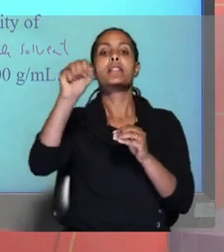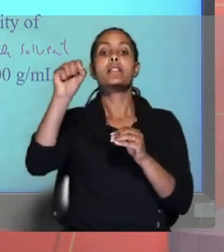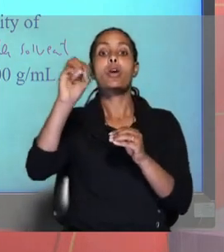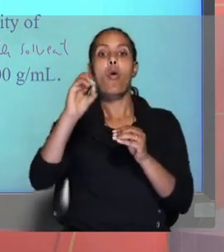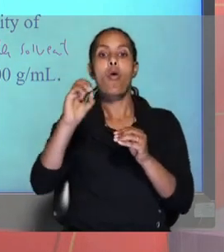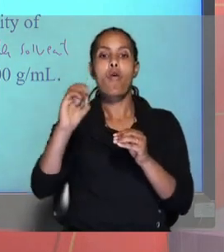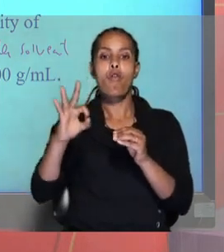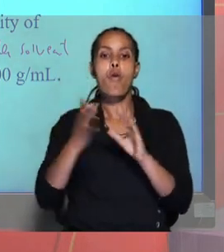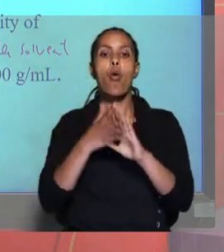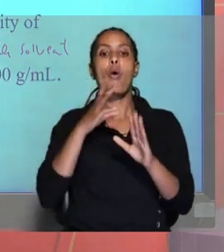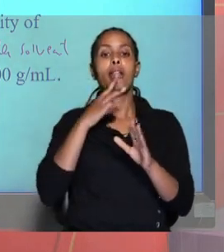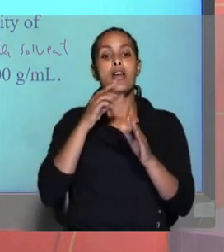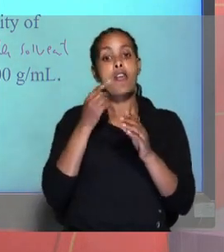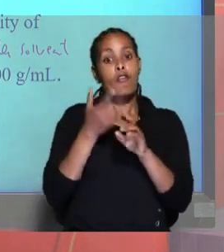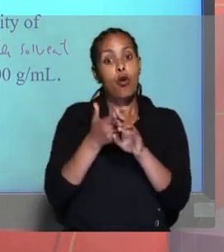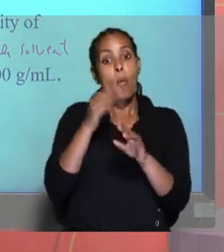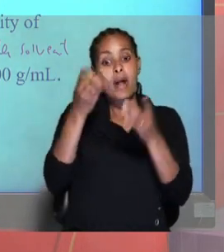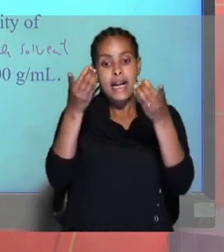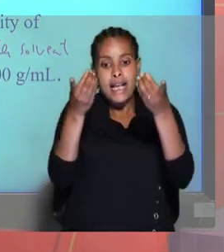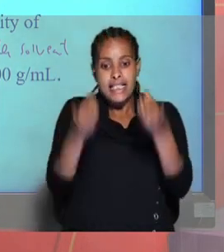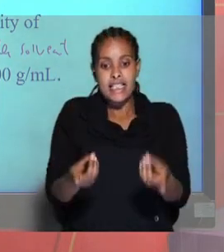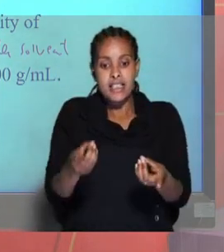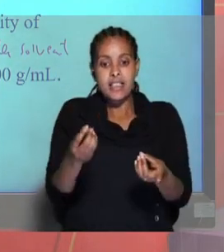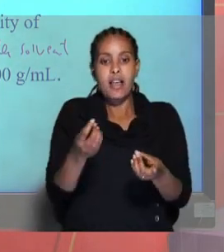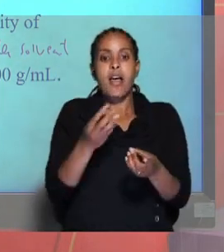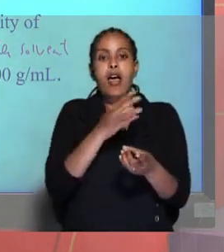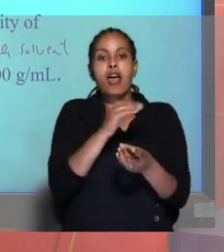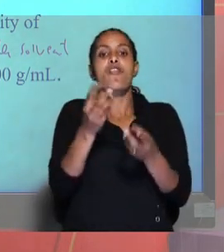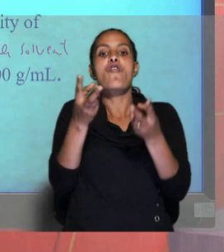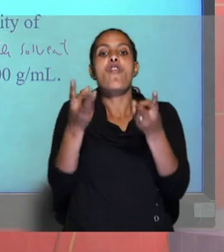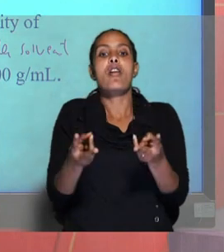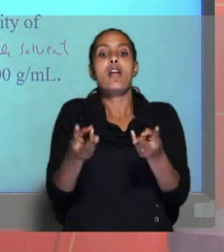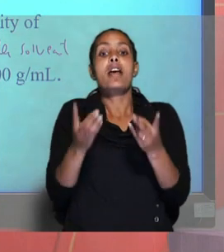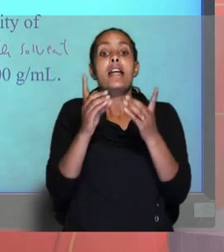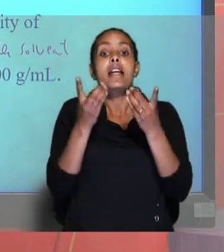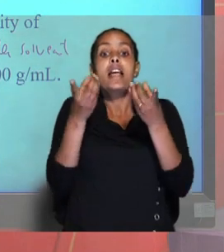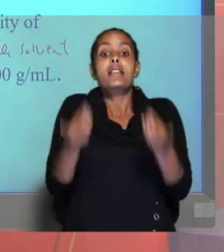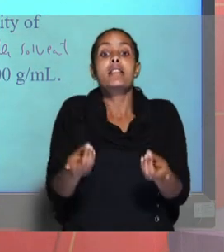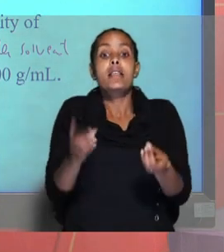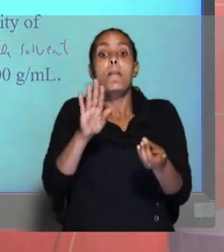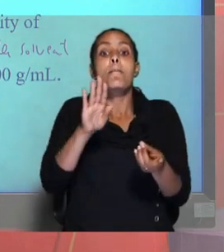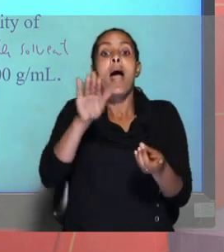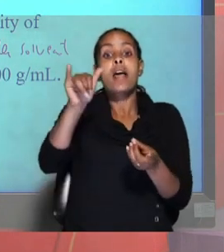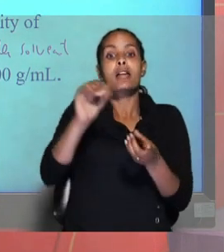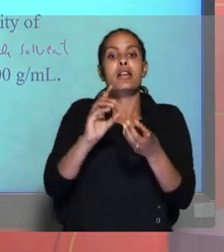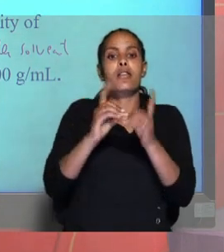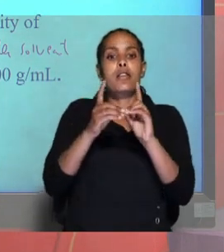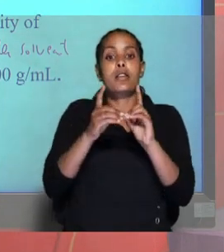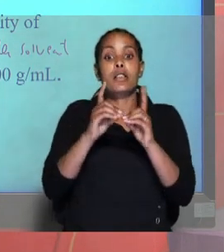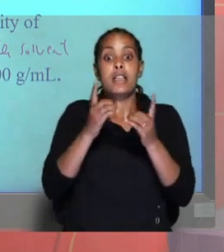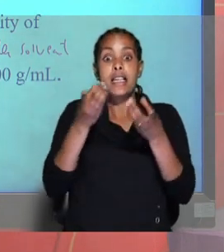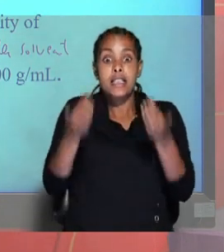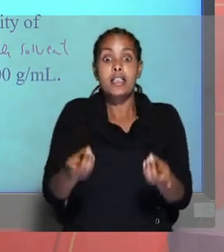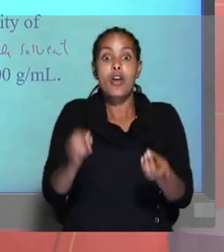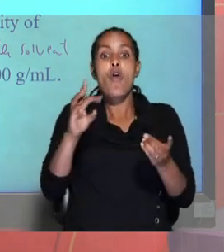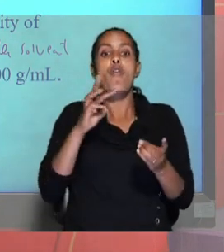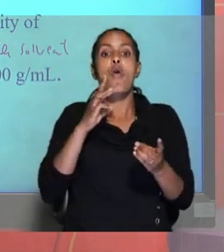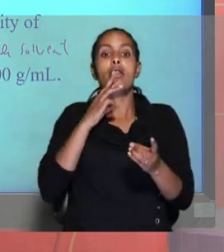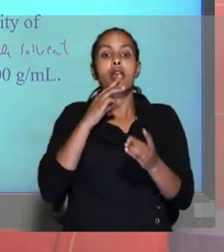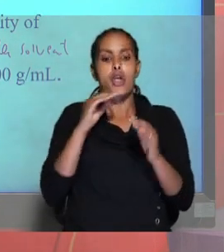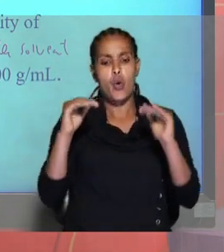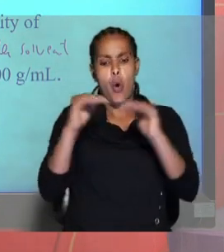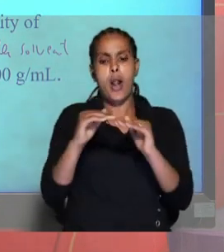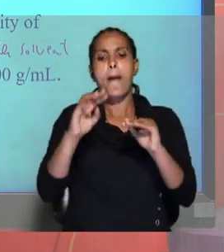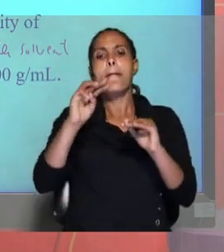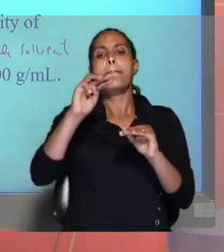water from density and volume. Density by definition, density of water equal